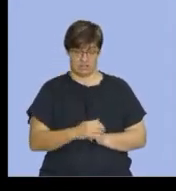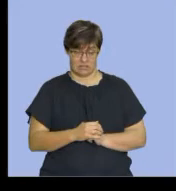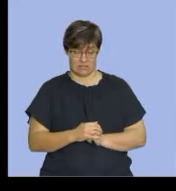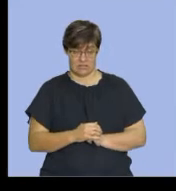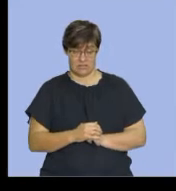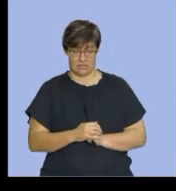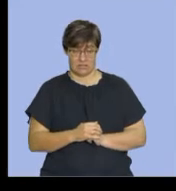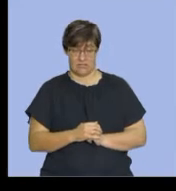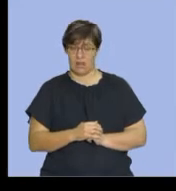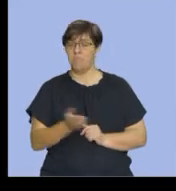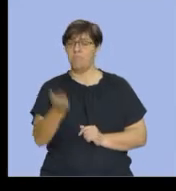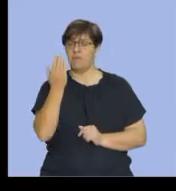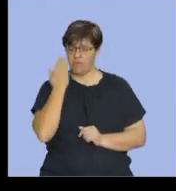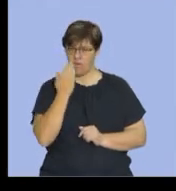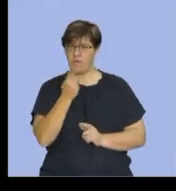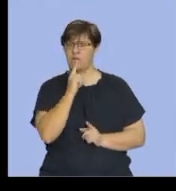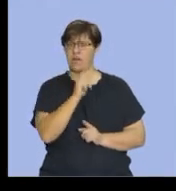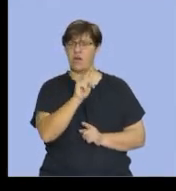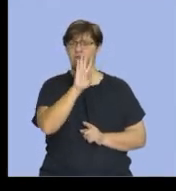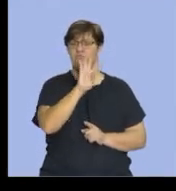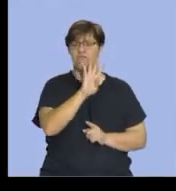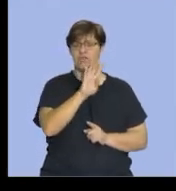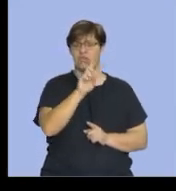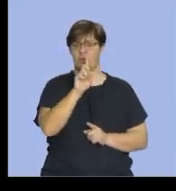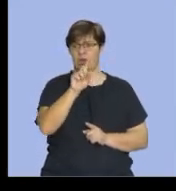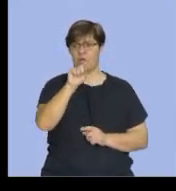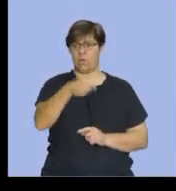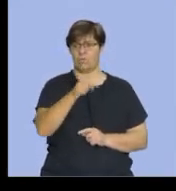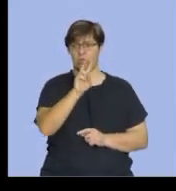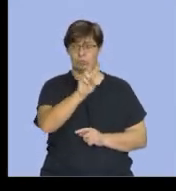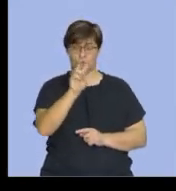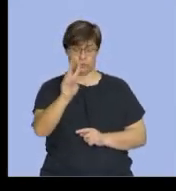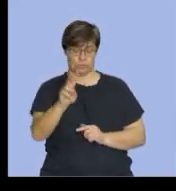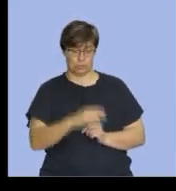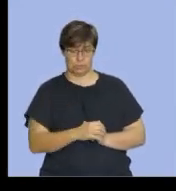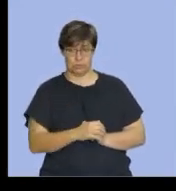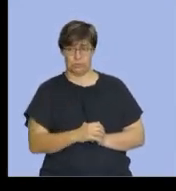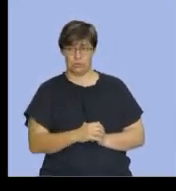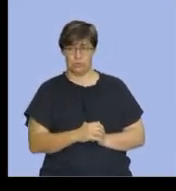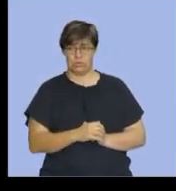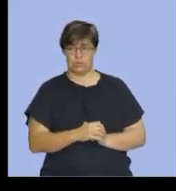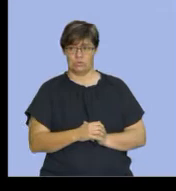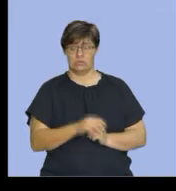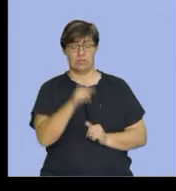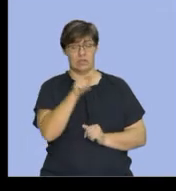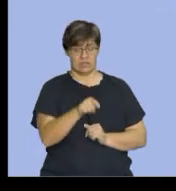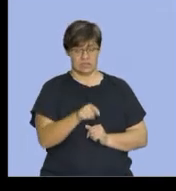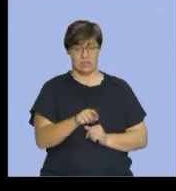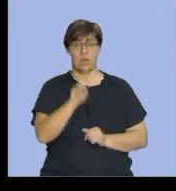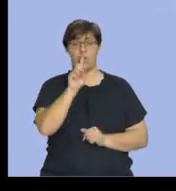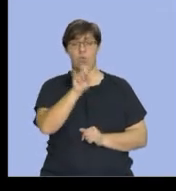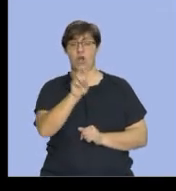we worked out earlier to be 41,22. This vertical is